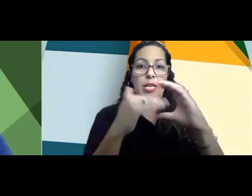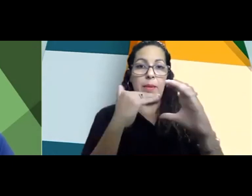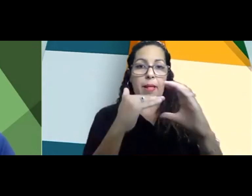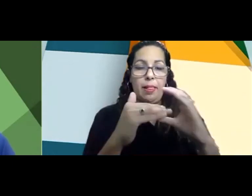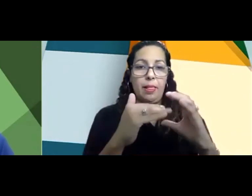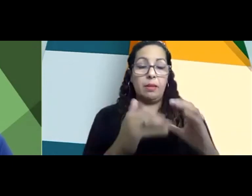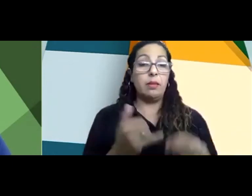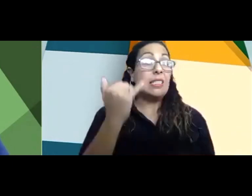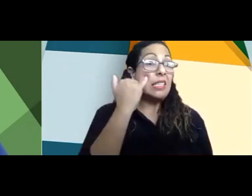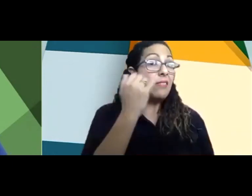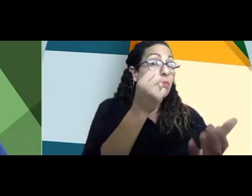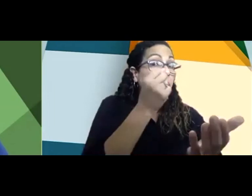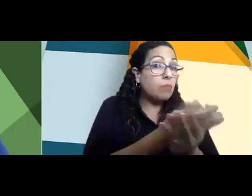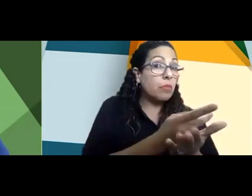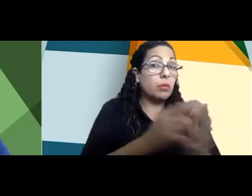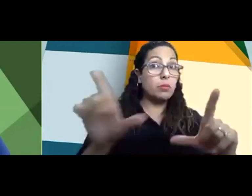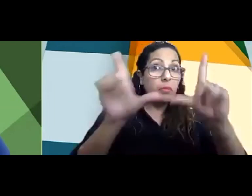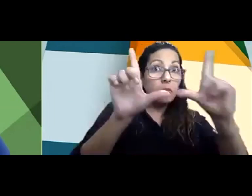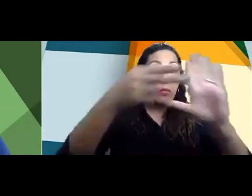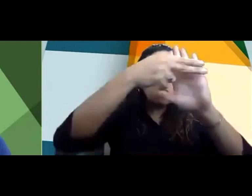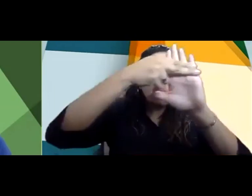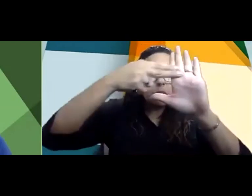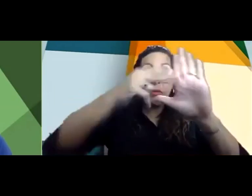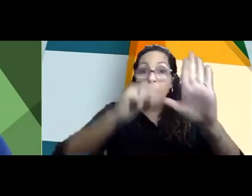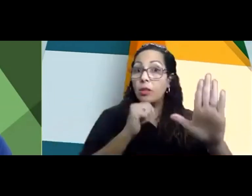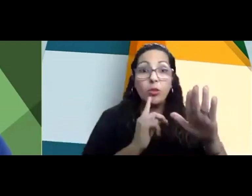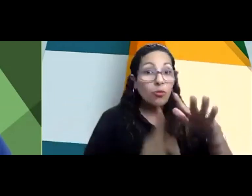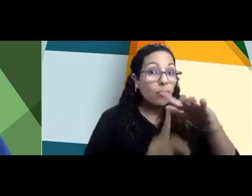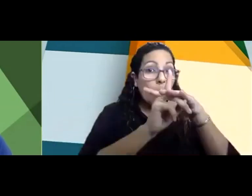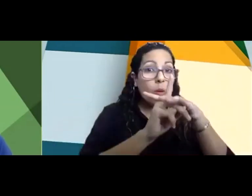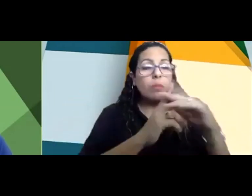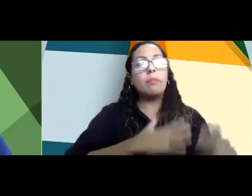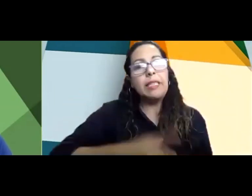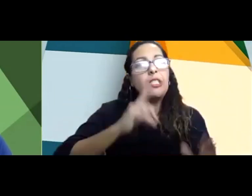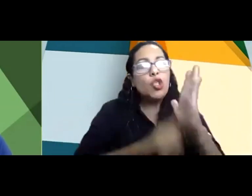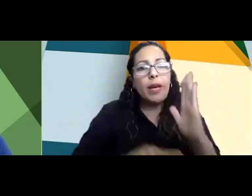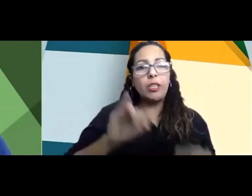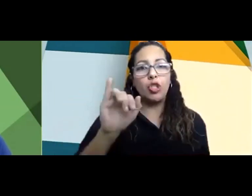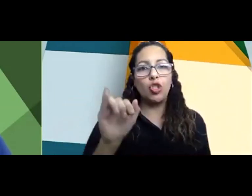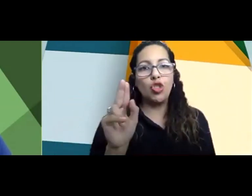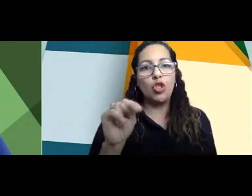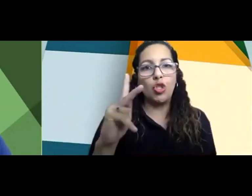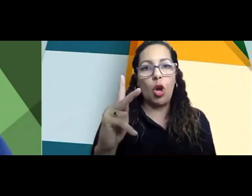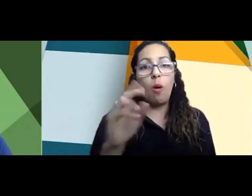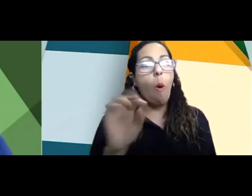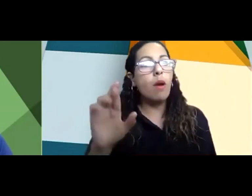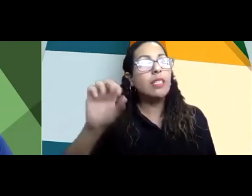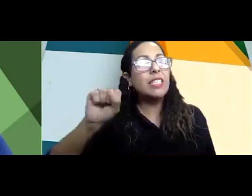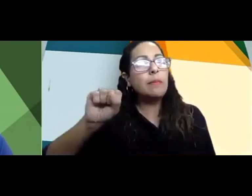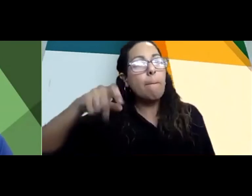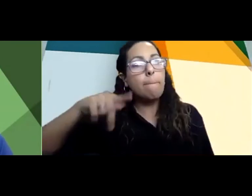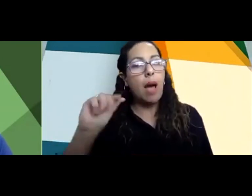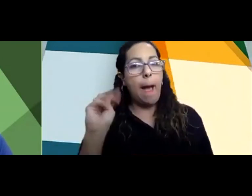message doesn't appear in your inbox, check your junk or spam folder.